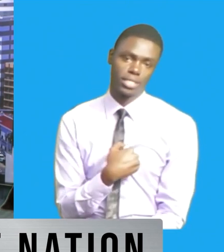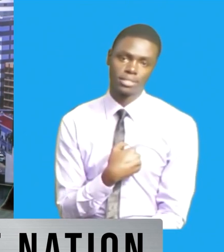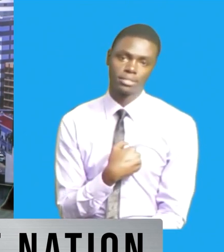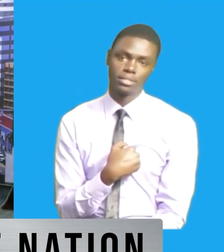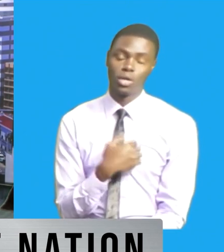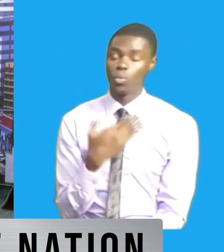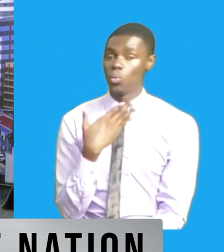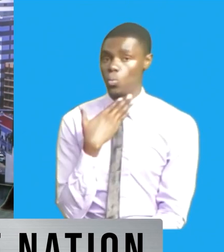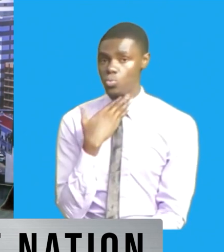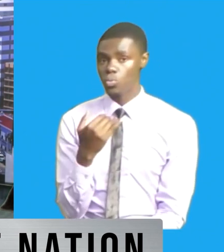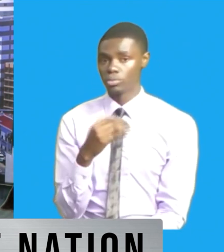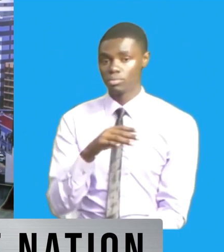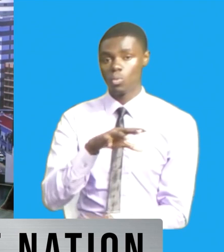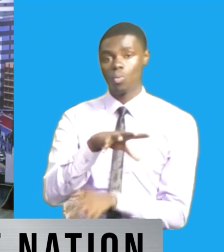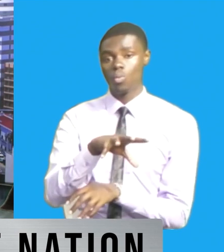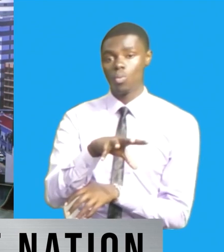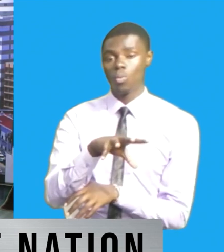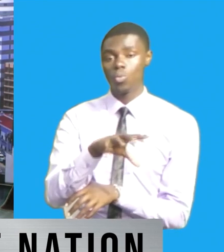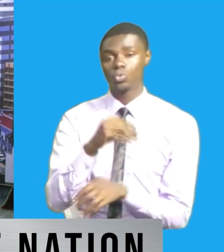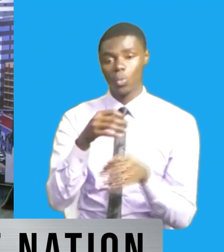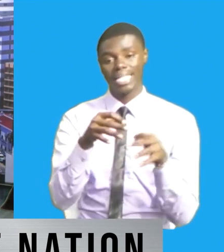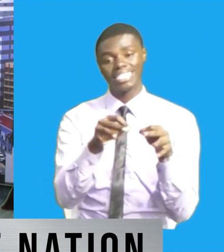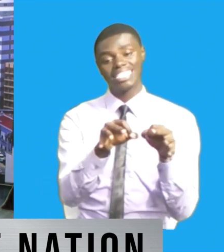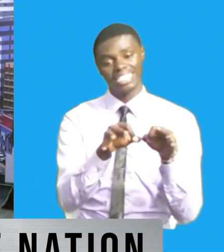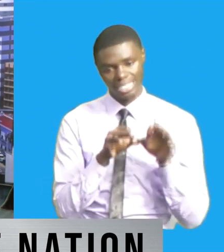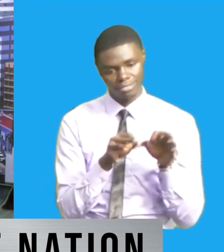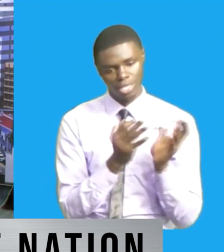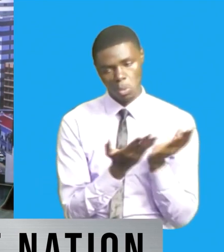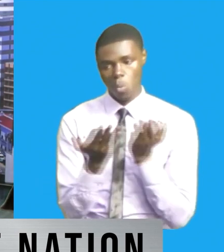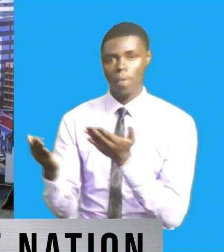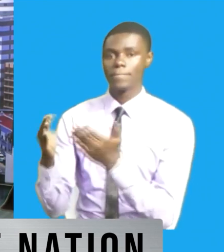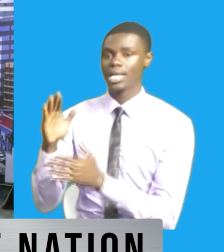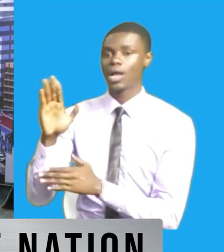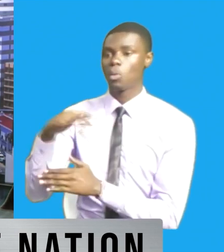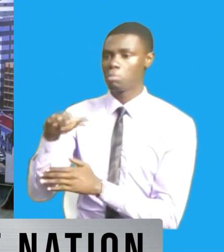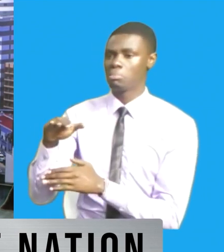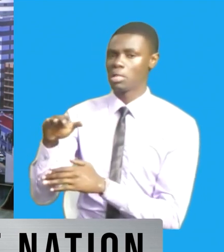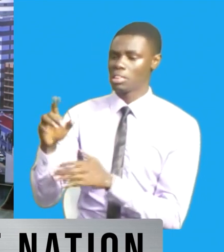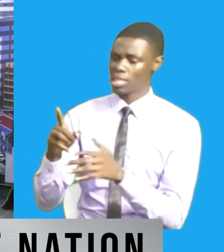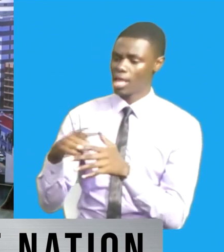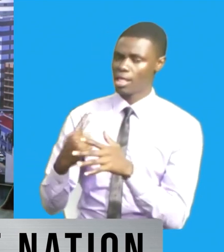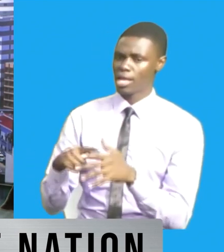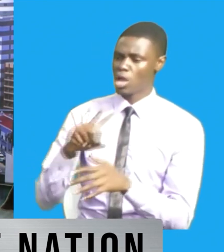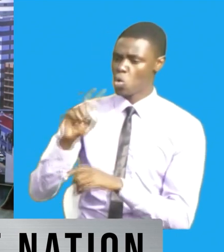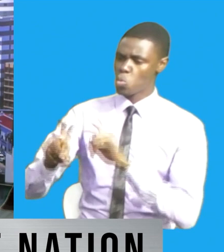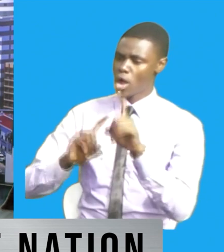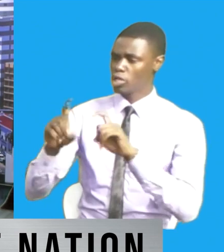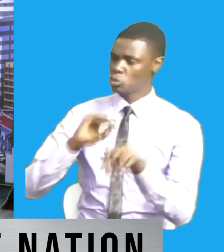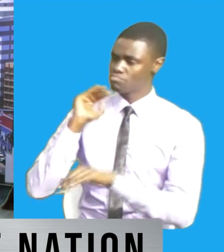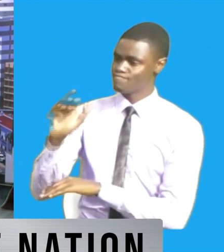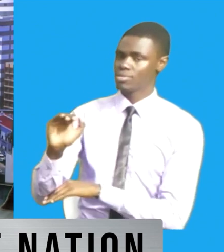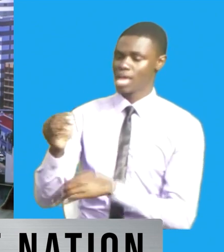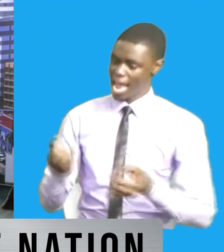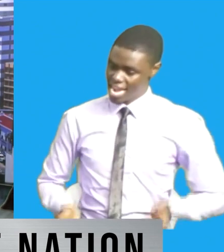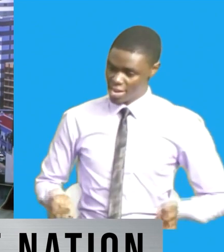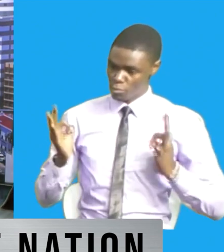Tunataka wachukue treasury na wailete bungeni na iulizwe maswali. Are we broke? Are we not broke? You